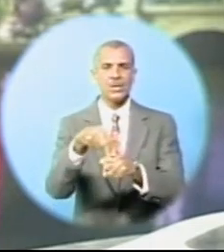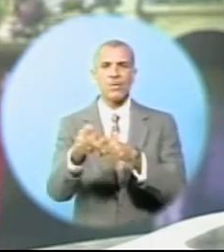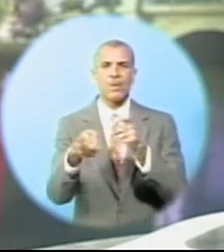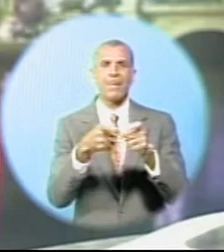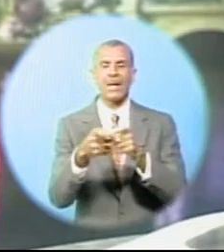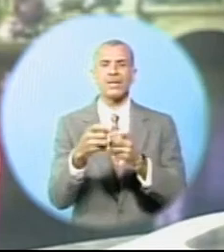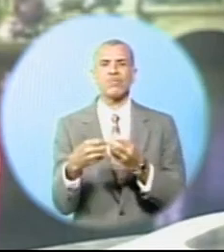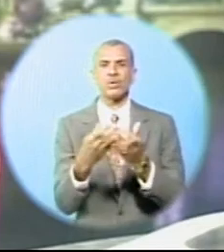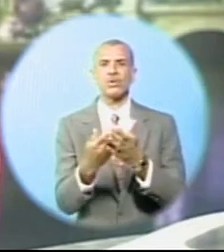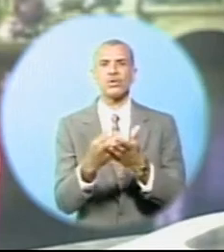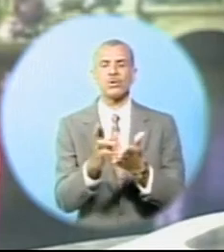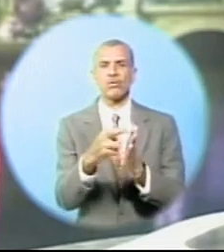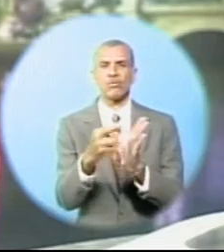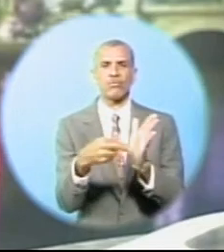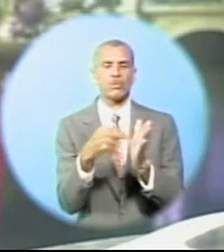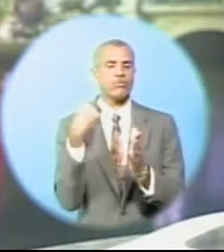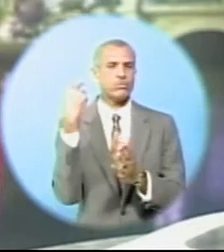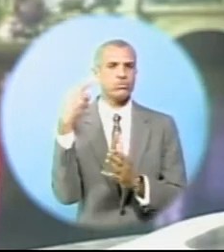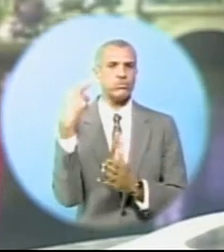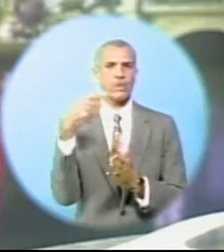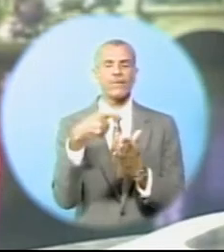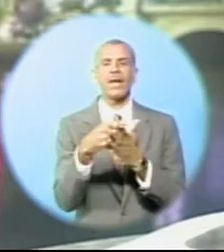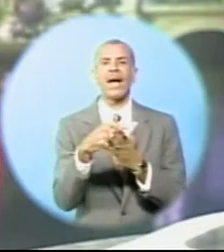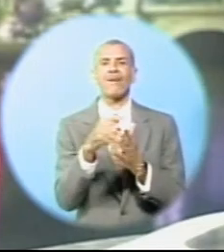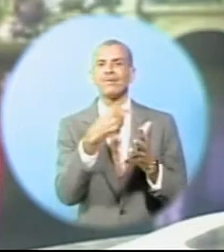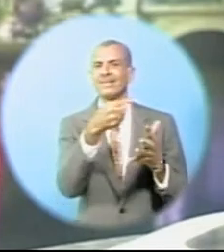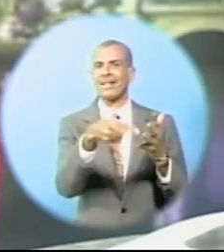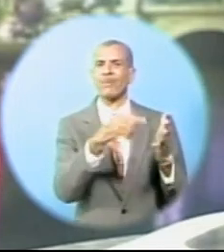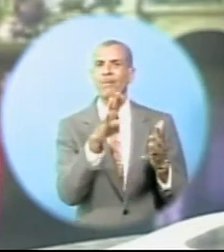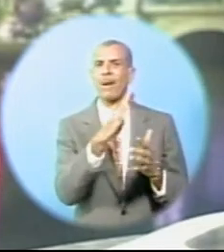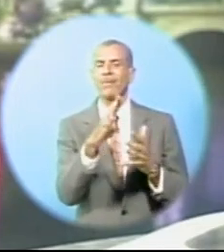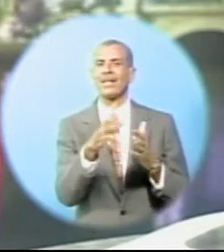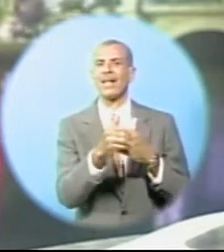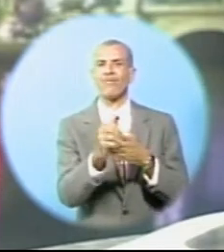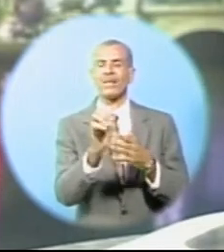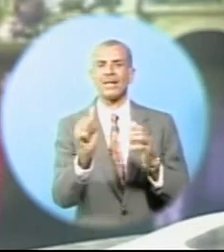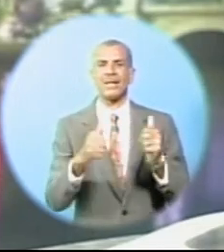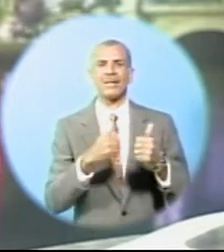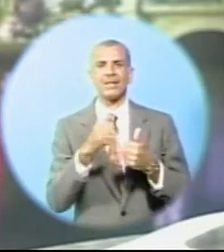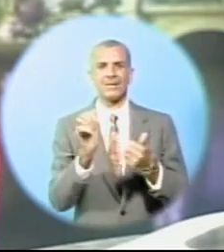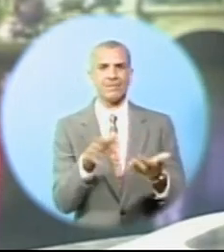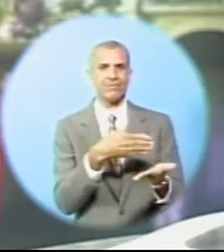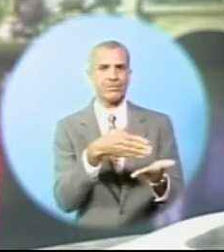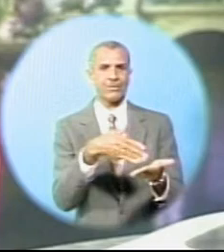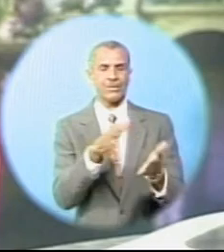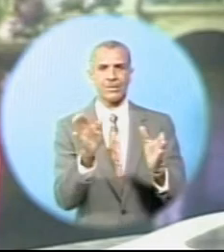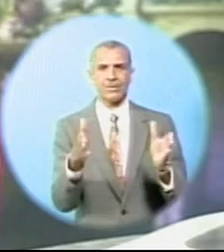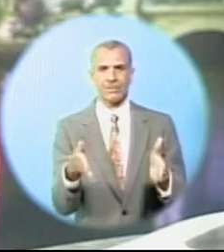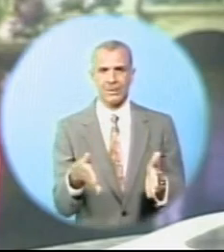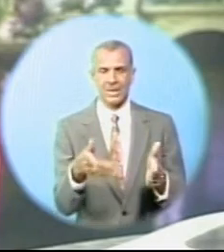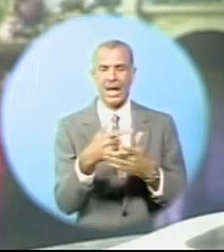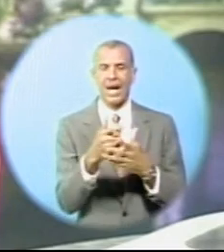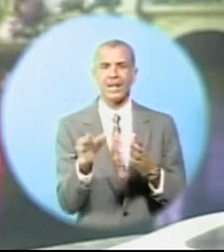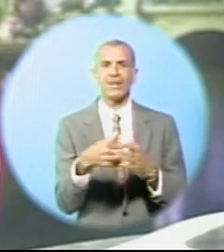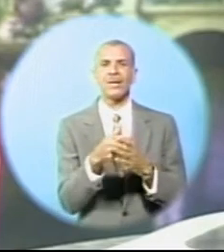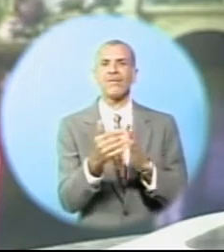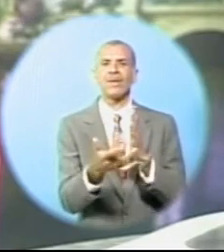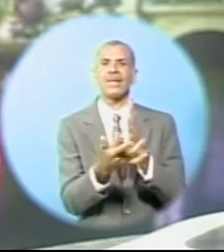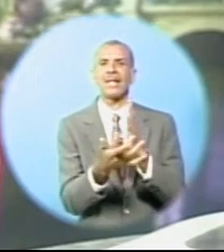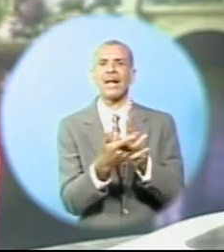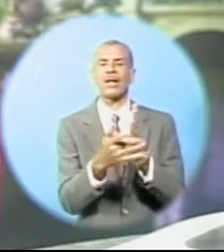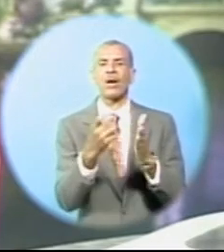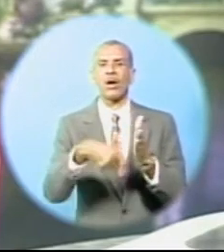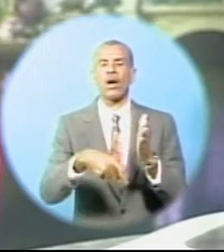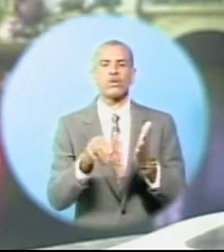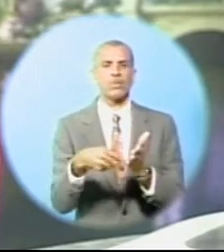manage and produce the recording, which will feature several of Barbados's leading artists. The Secretariat will meet the technical costs of